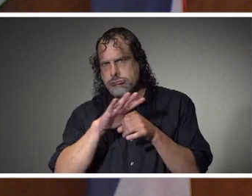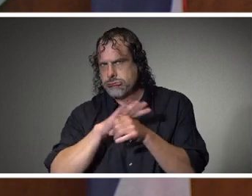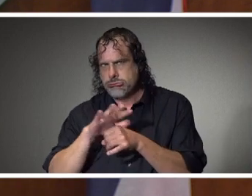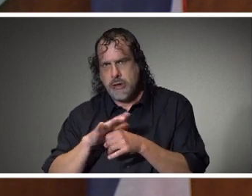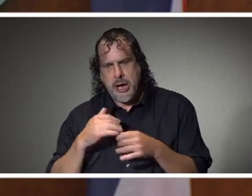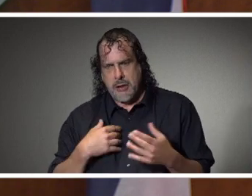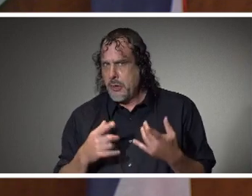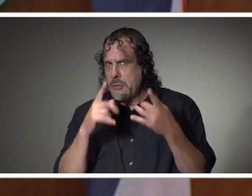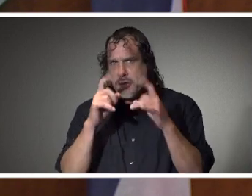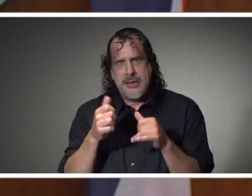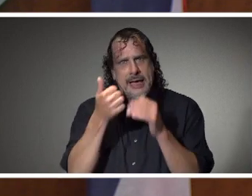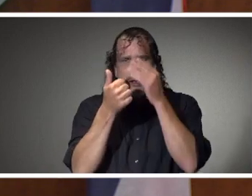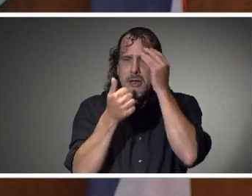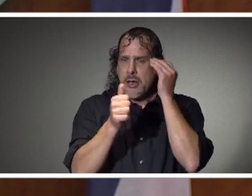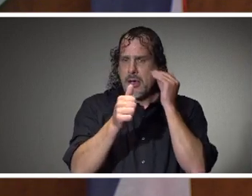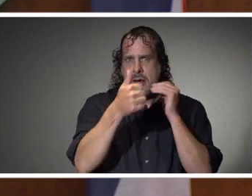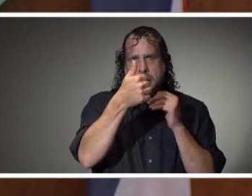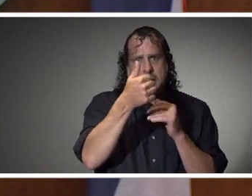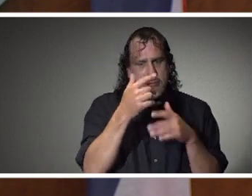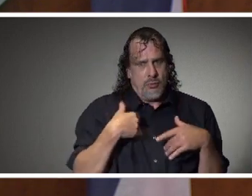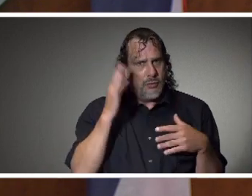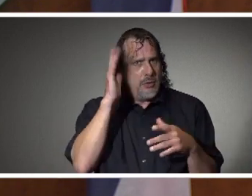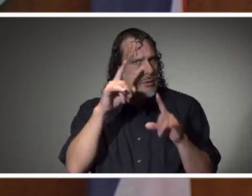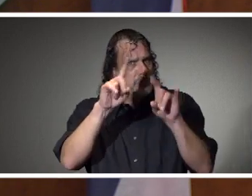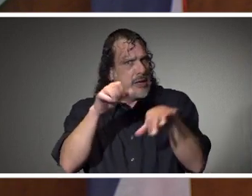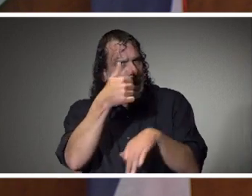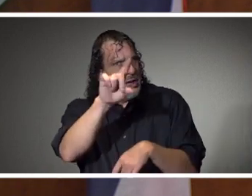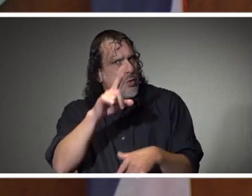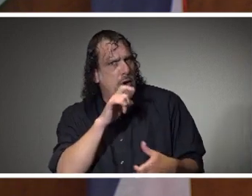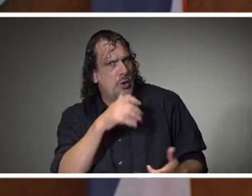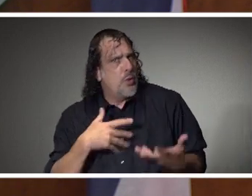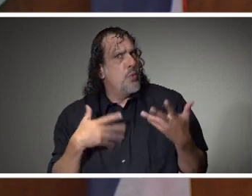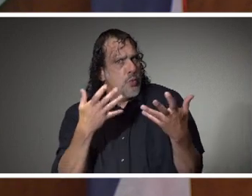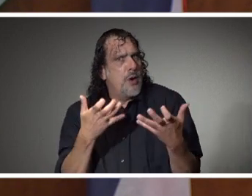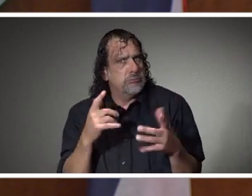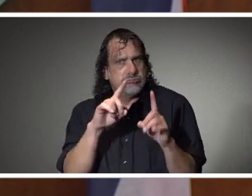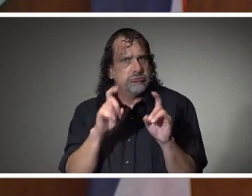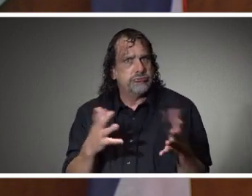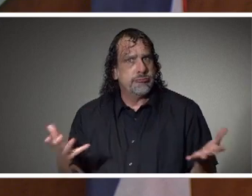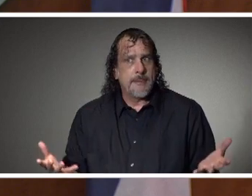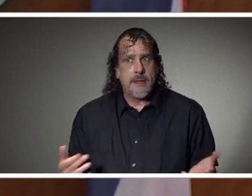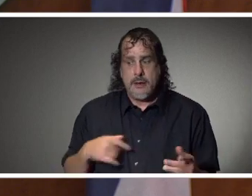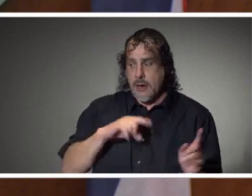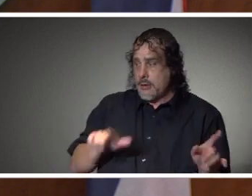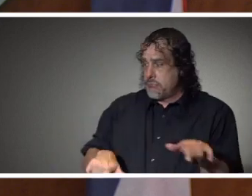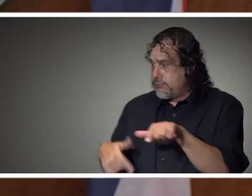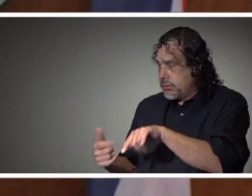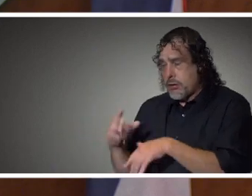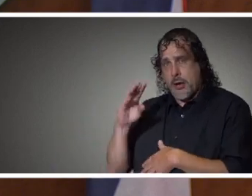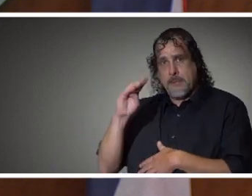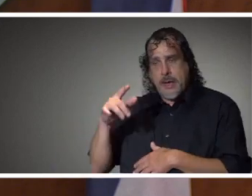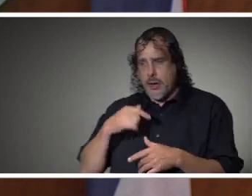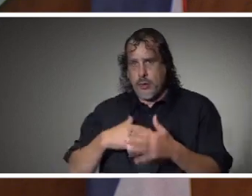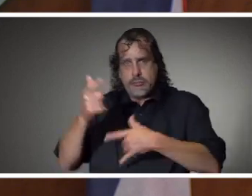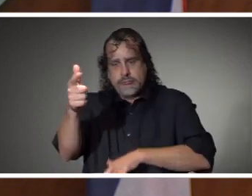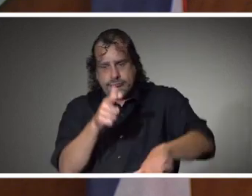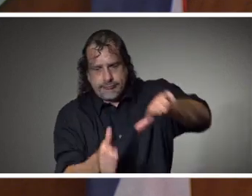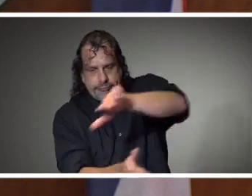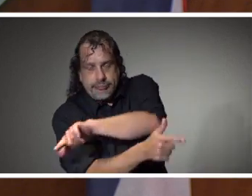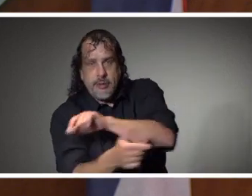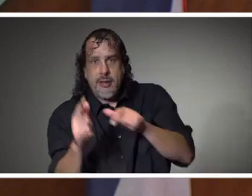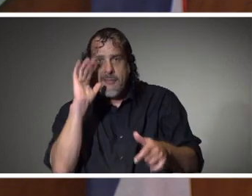test anyone who would like to receive one. With that, I'm going to turn it over to Mac, who is sitting in today for our Emergency Management